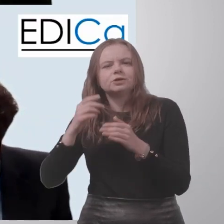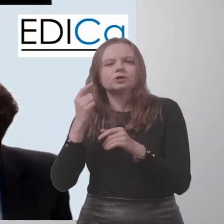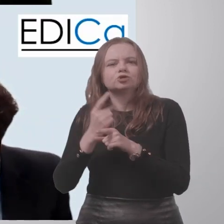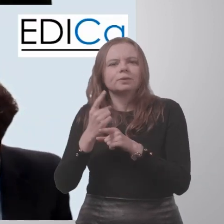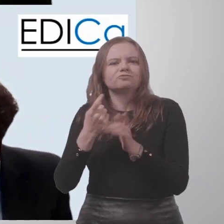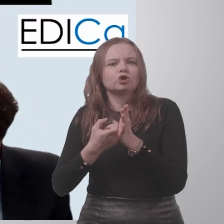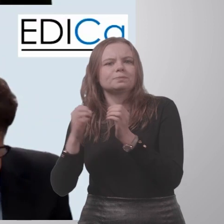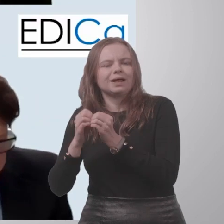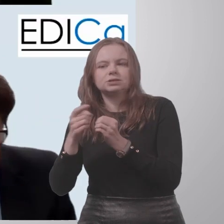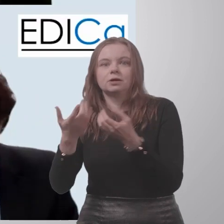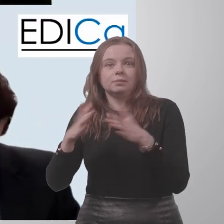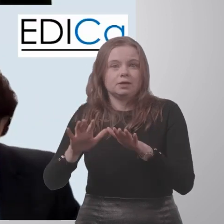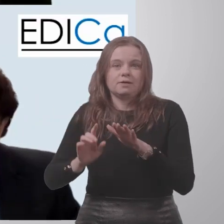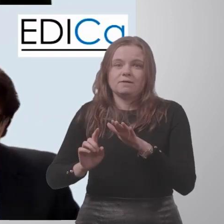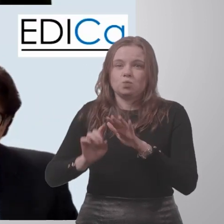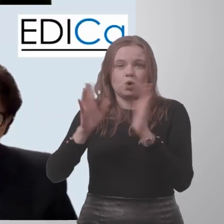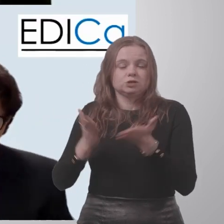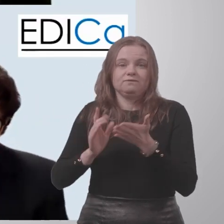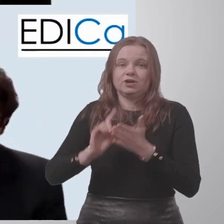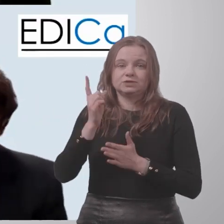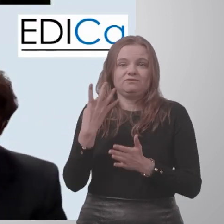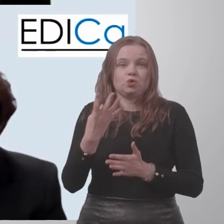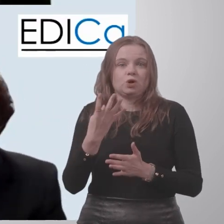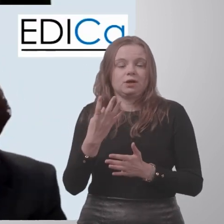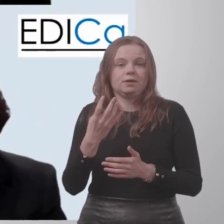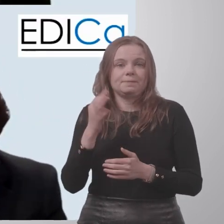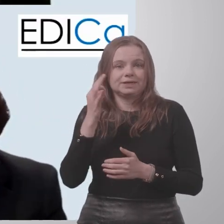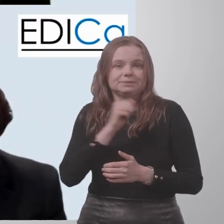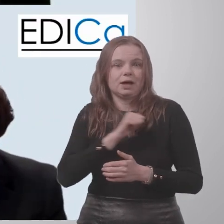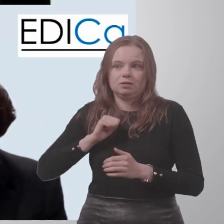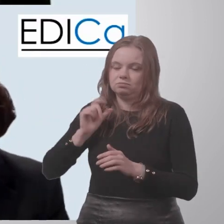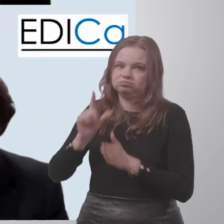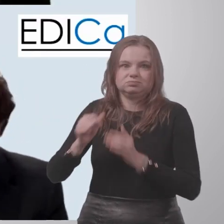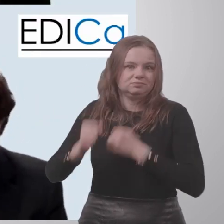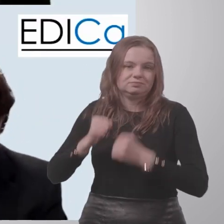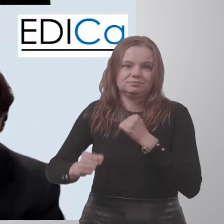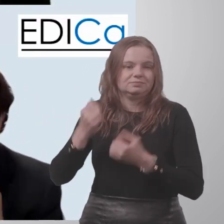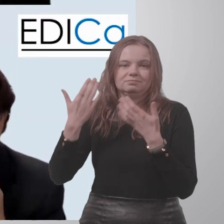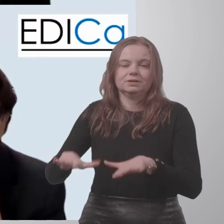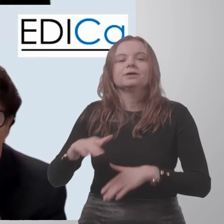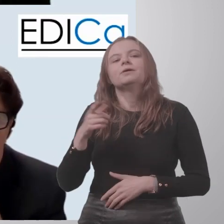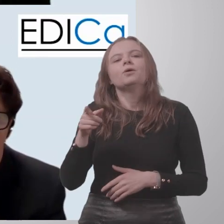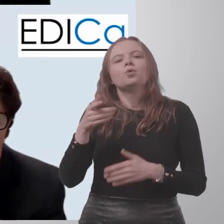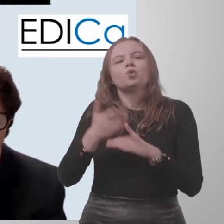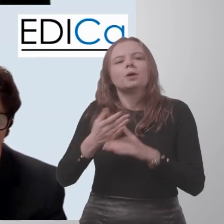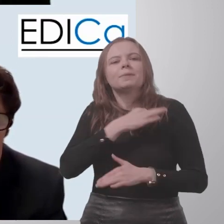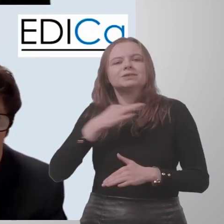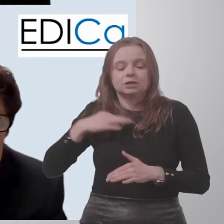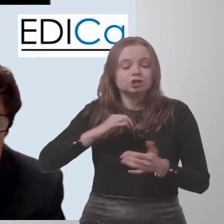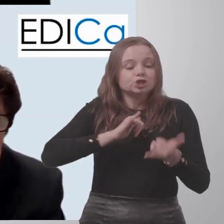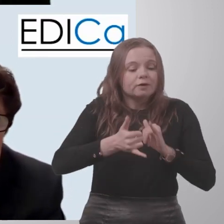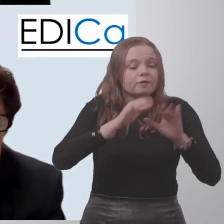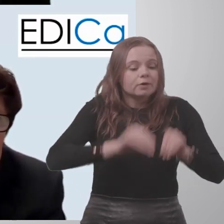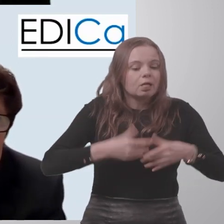4-minute mile, that he was a medic who had just come off a shift when he went along to what turned out to be this record-breaking performance.